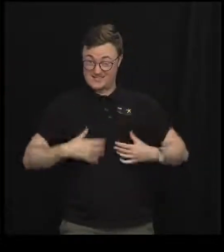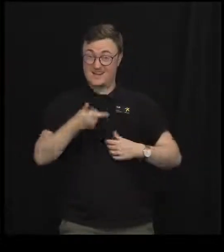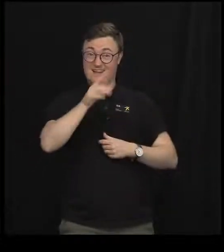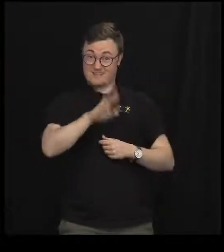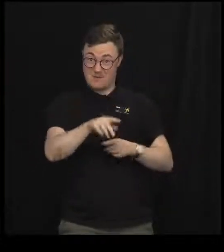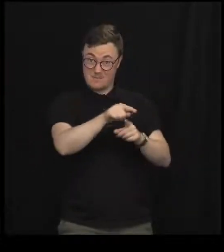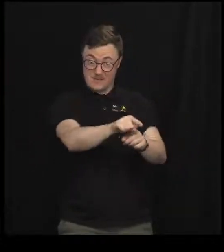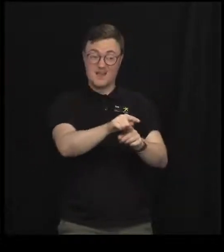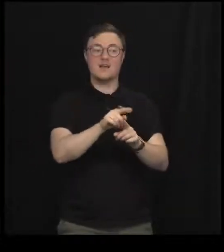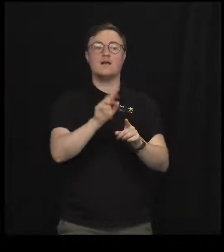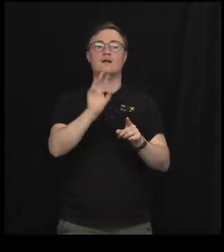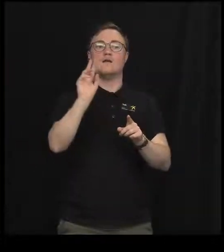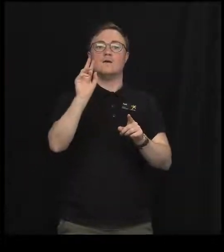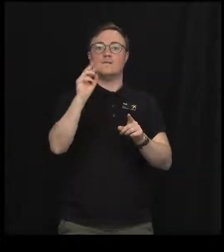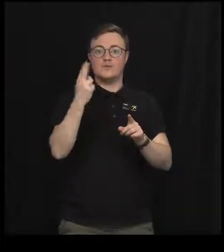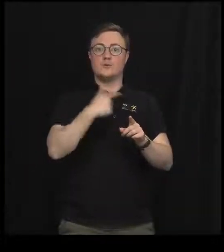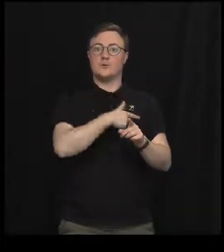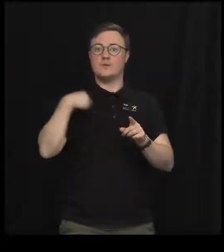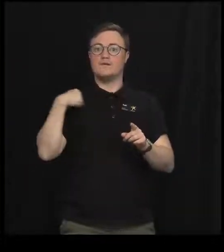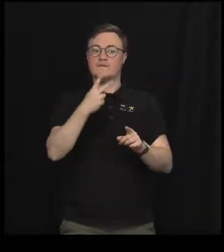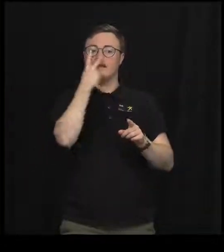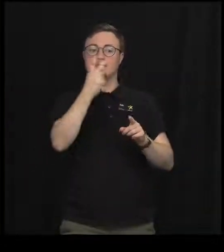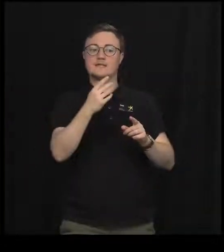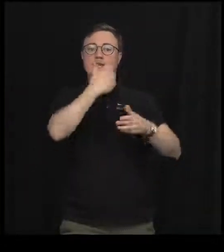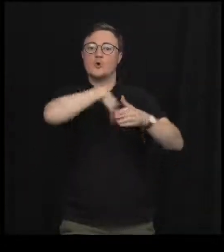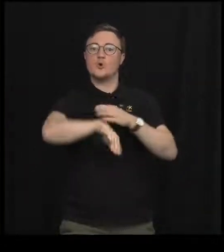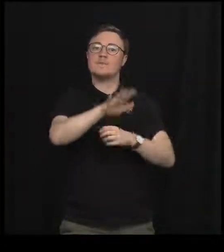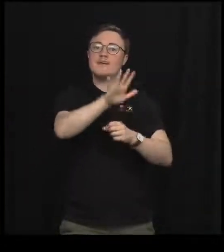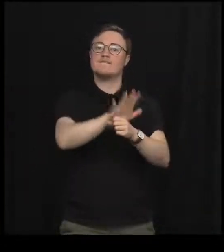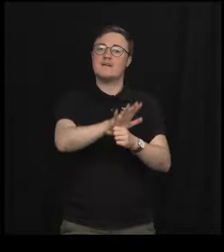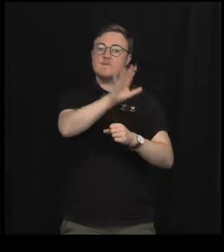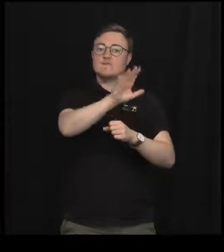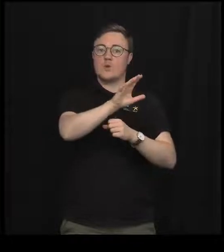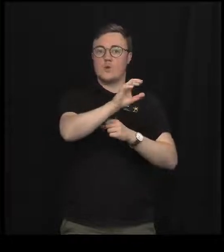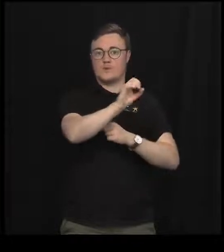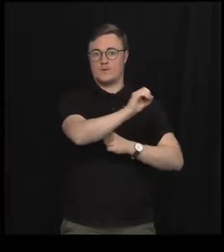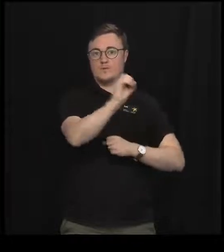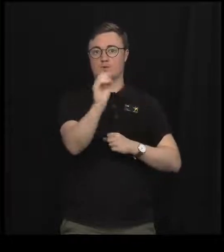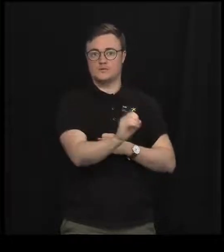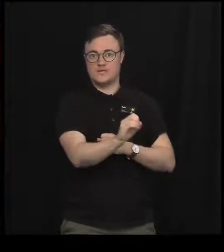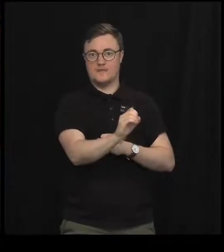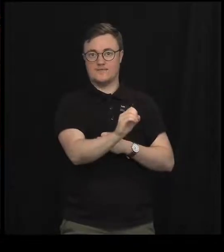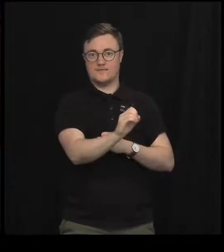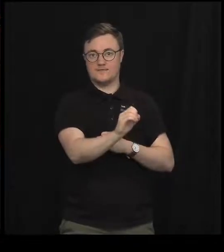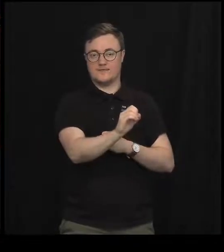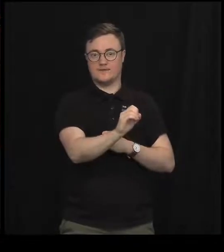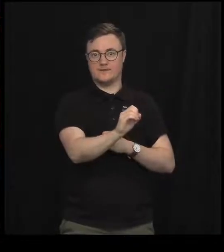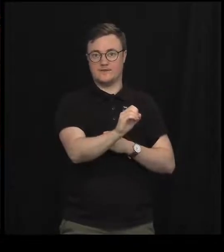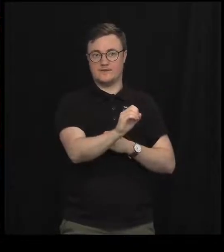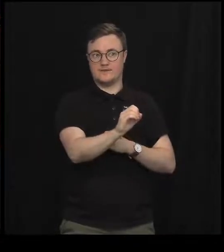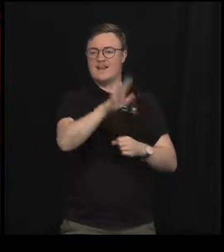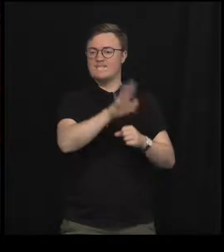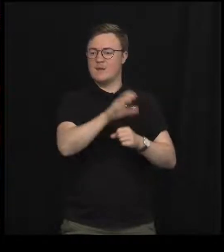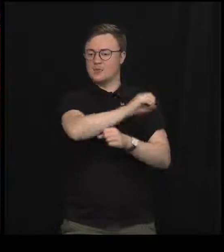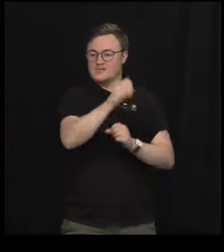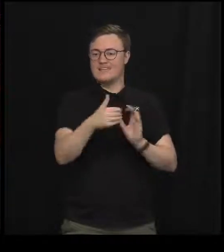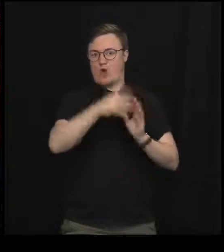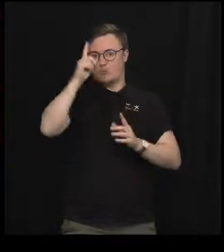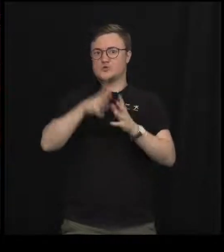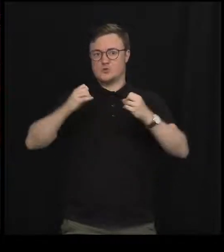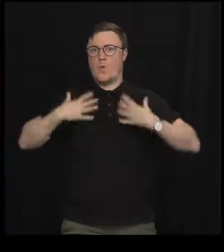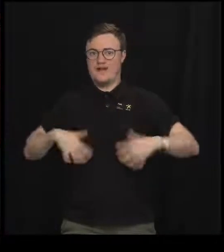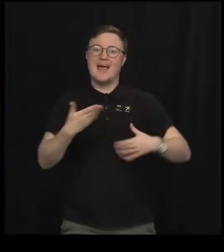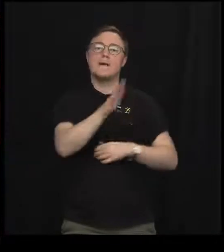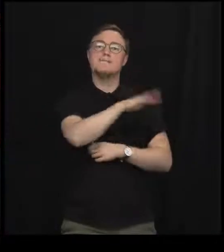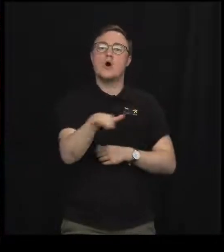only right now identify less than 15% of children and young people with mental health issues. So it's not just that we have these issues,